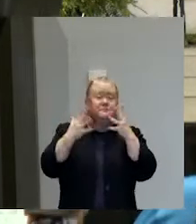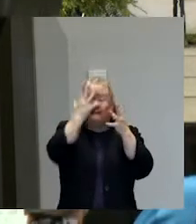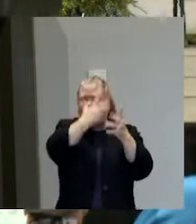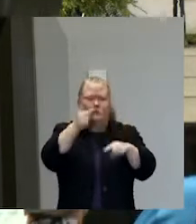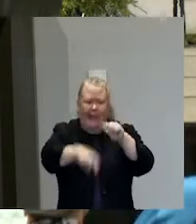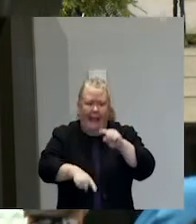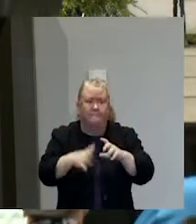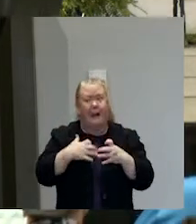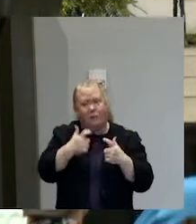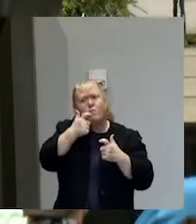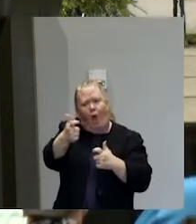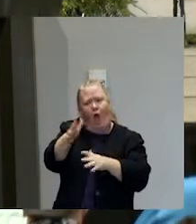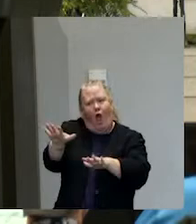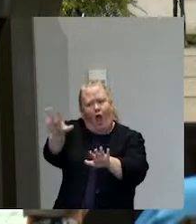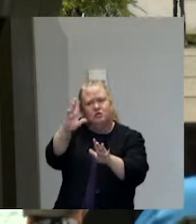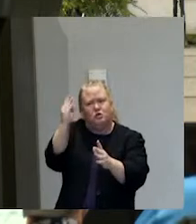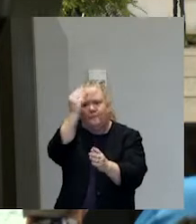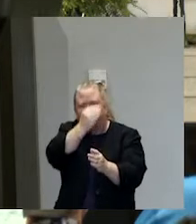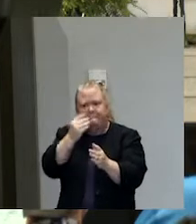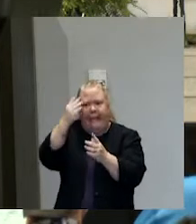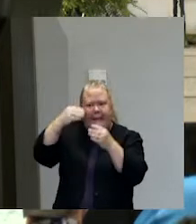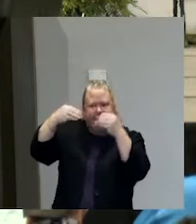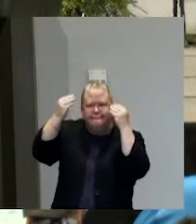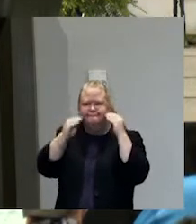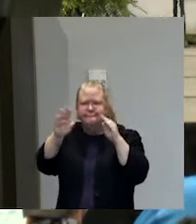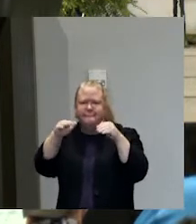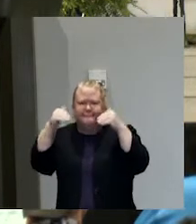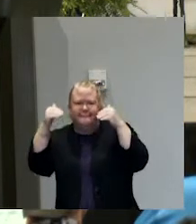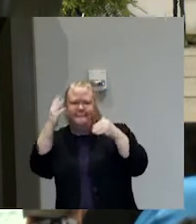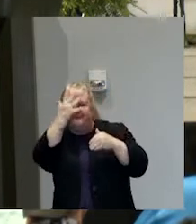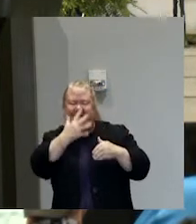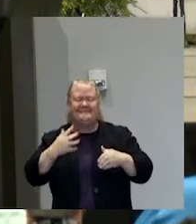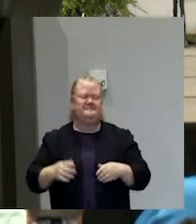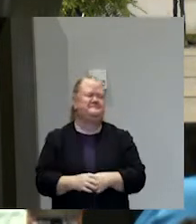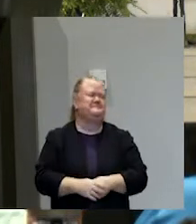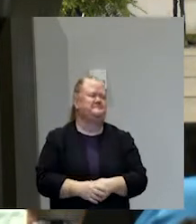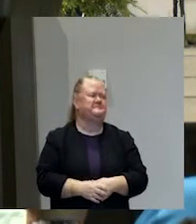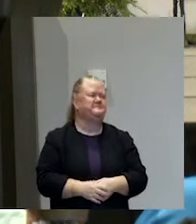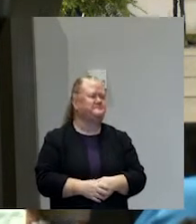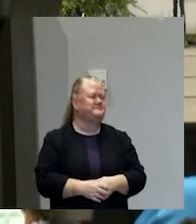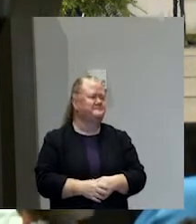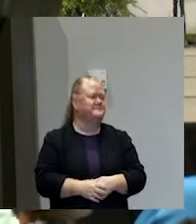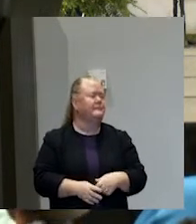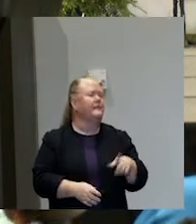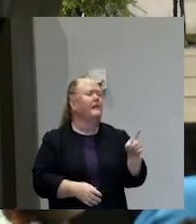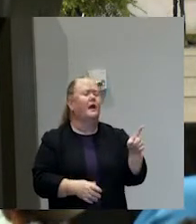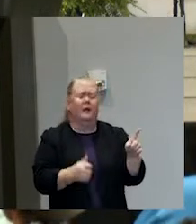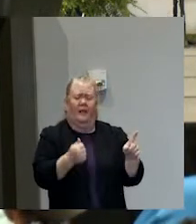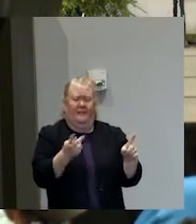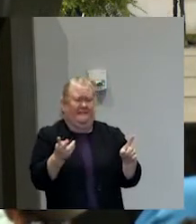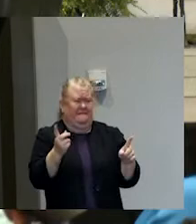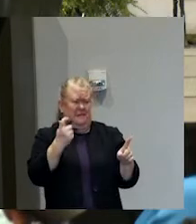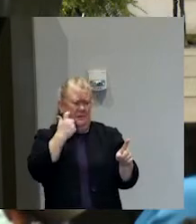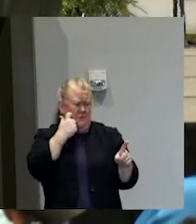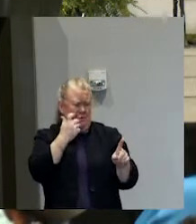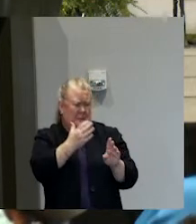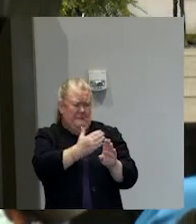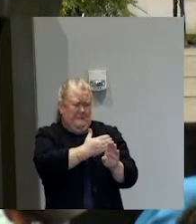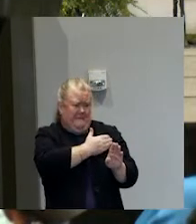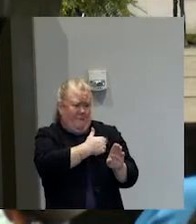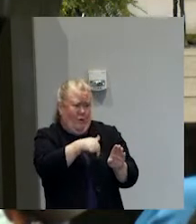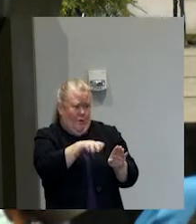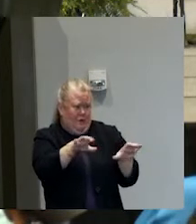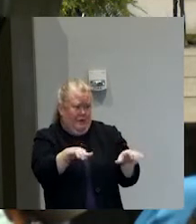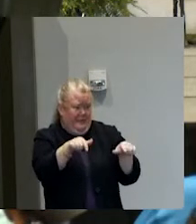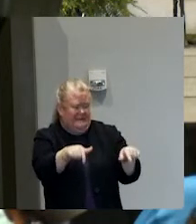want to watch some faces being painted. Just in the few minutes before we were doing this